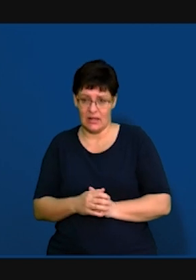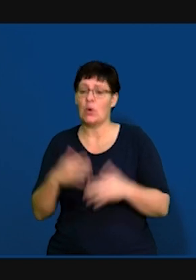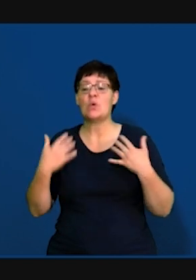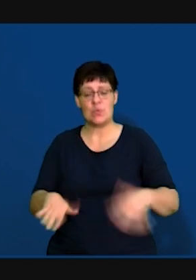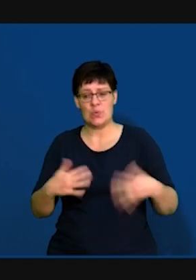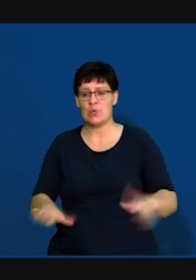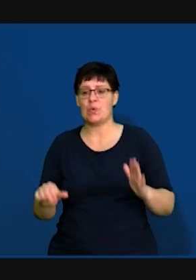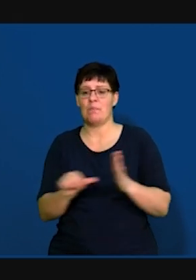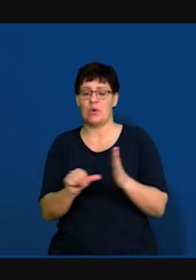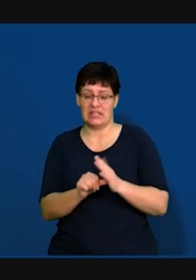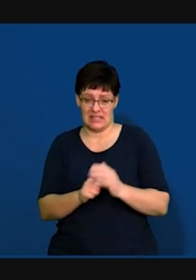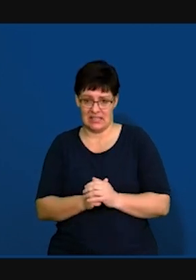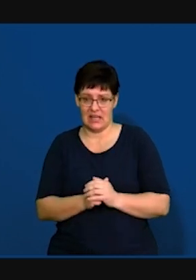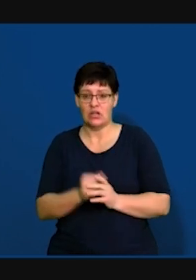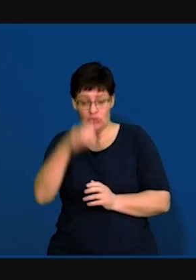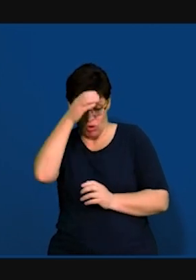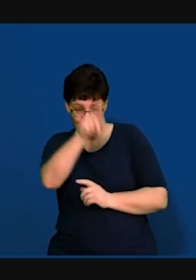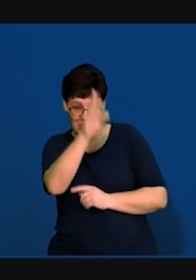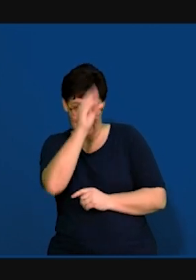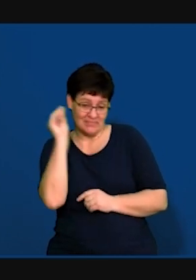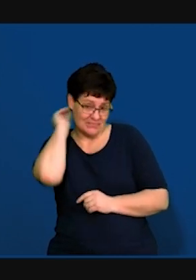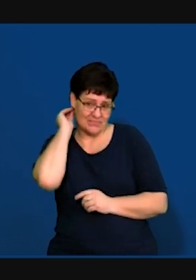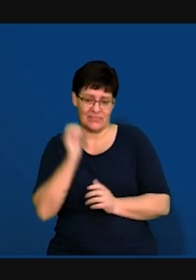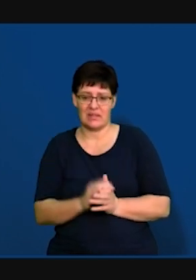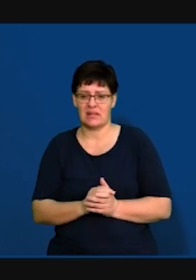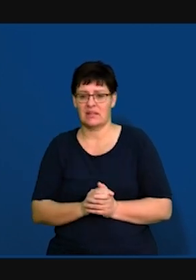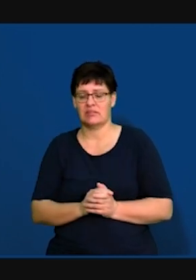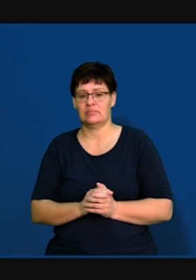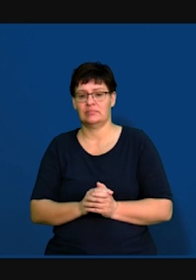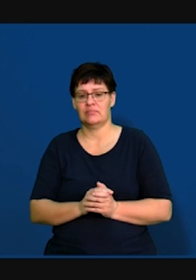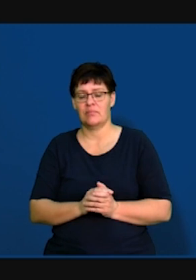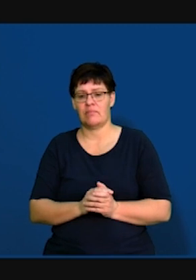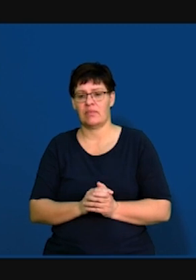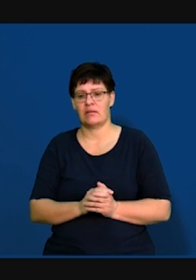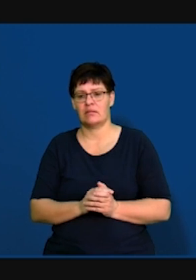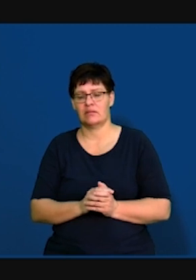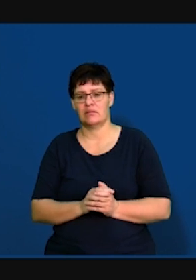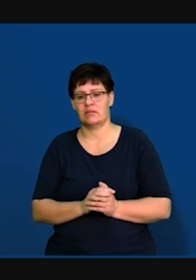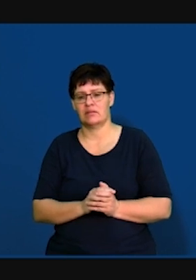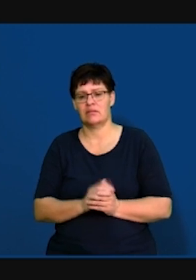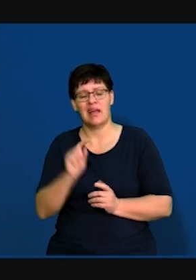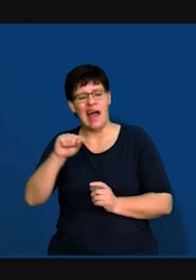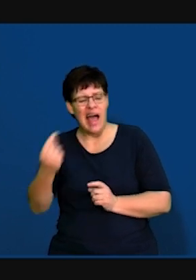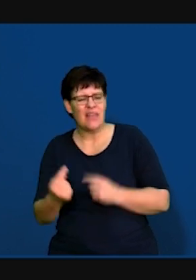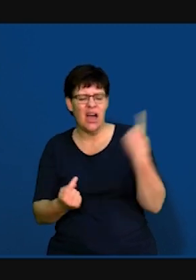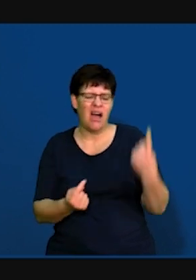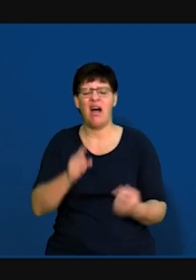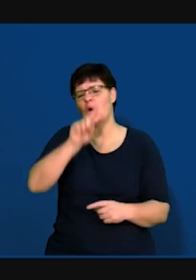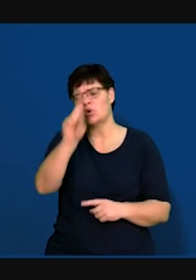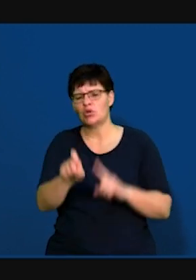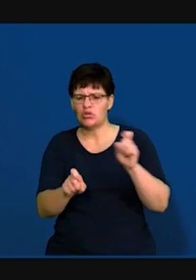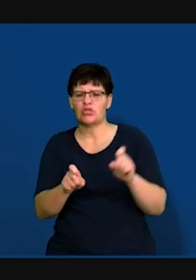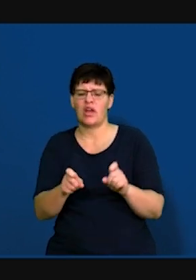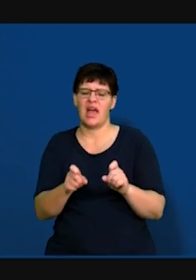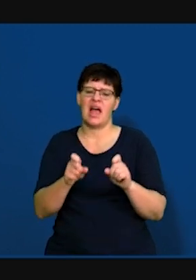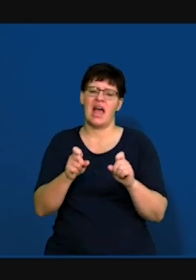important concept there. Okay, but now the other questions may be based on electric